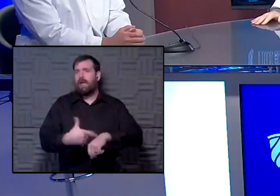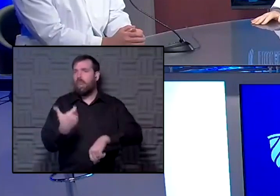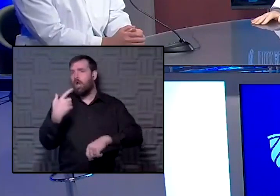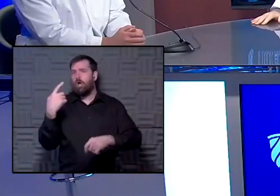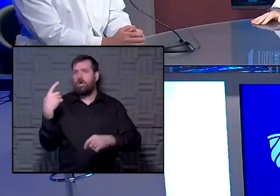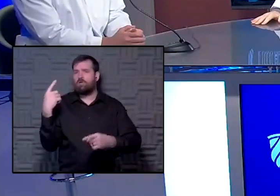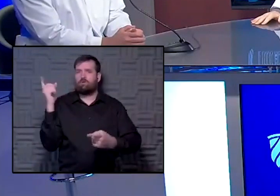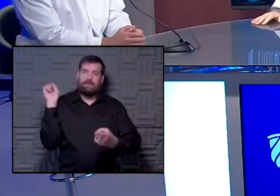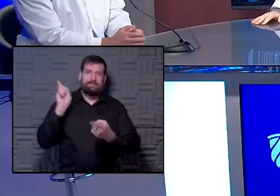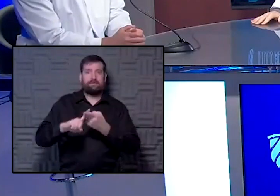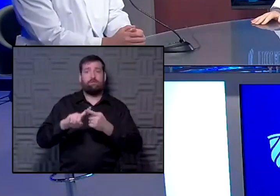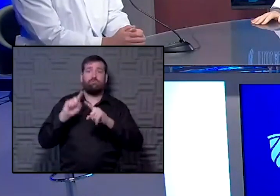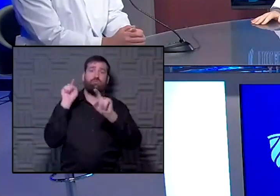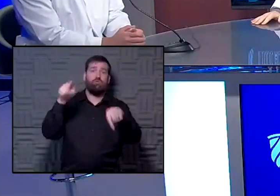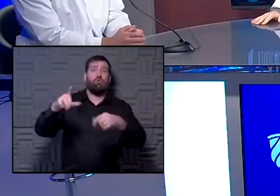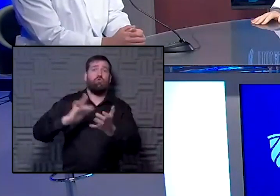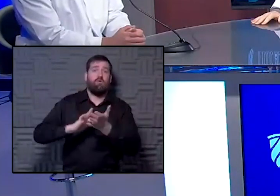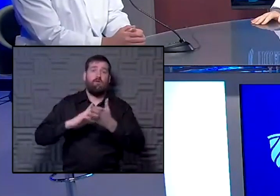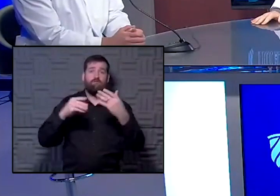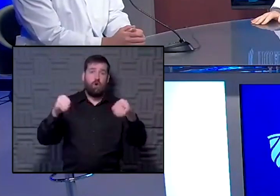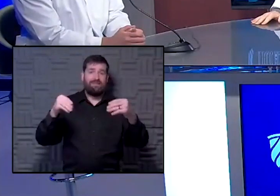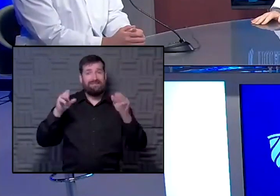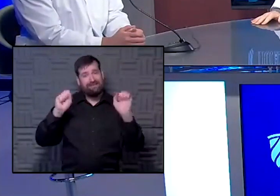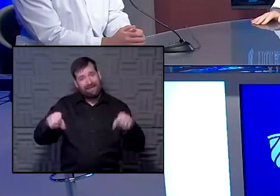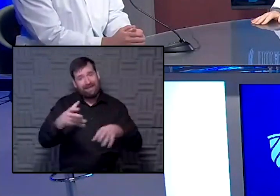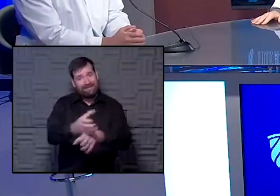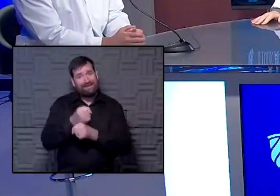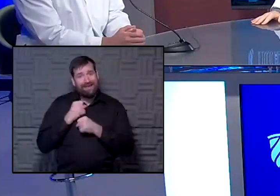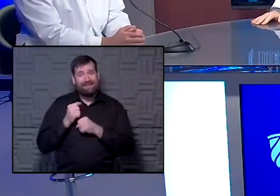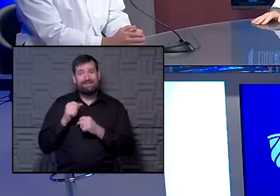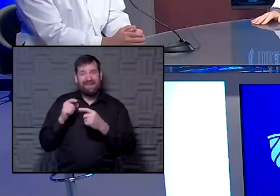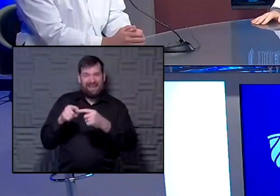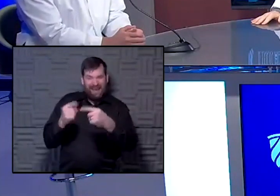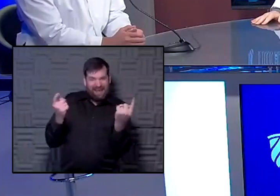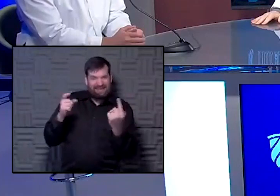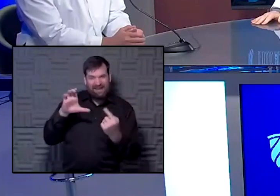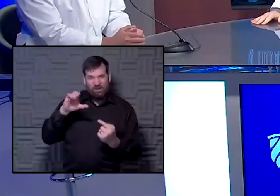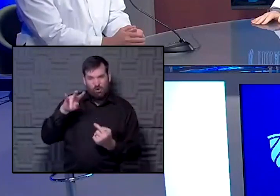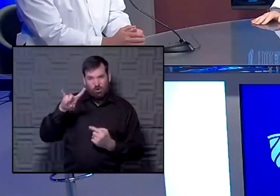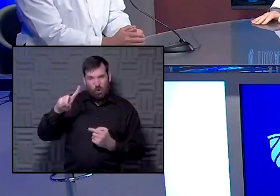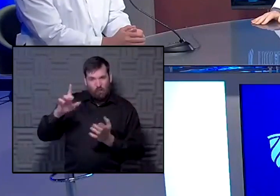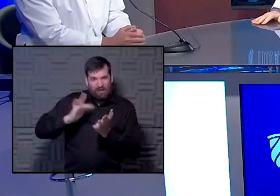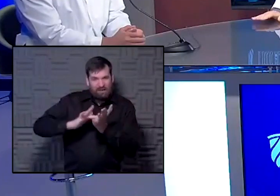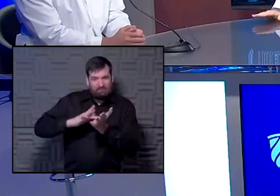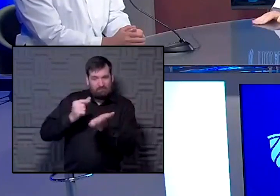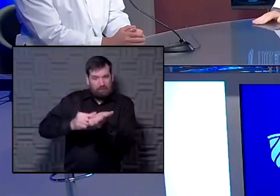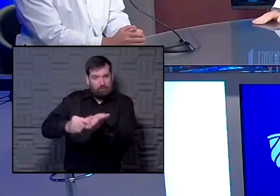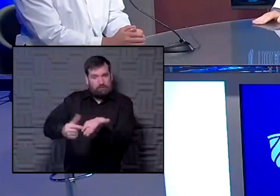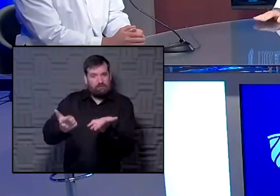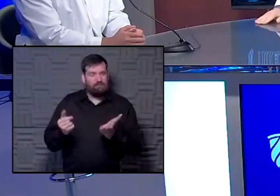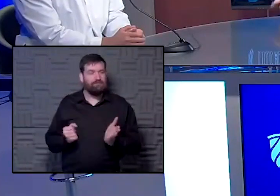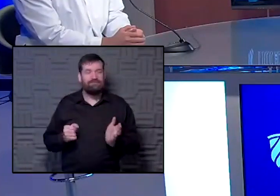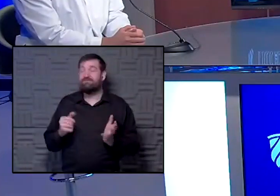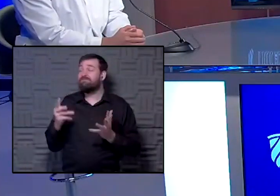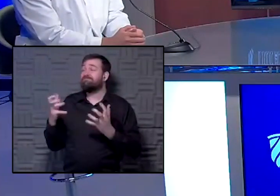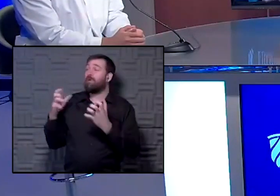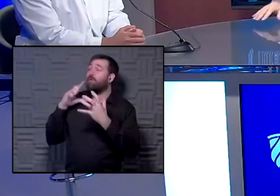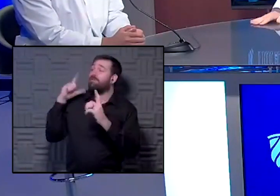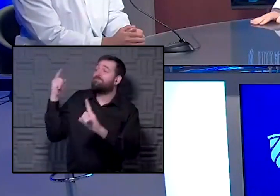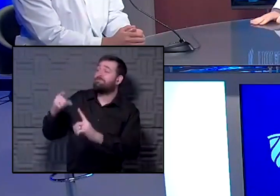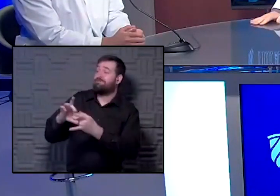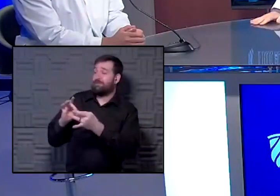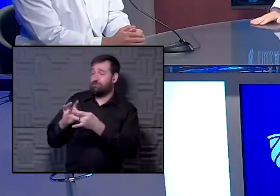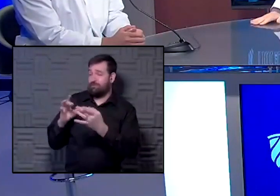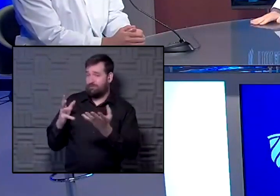just pop into the pharmacy and get these anti-COVID pills? And I want to point out. Okay, Castro, let's go with that one. I want to point out